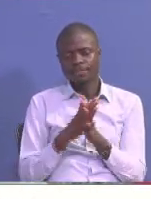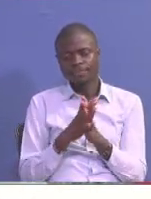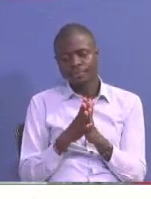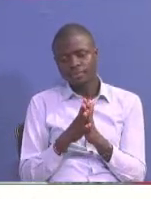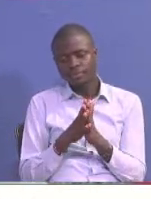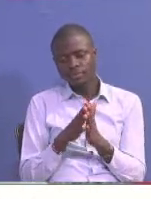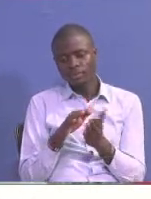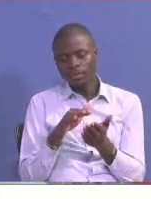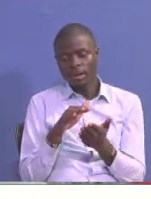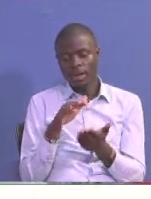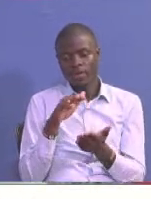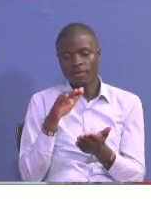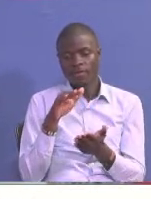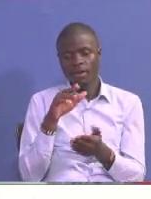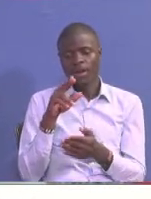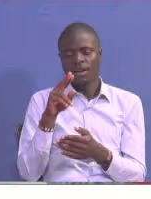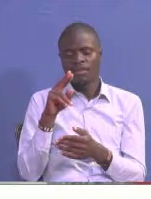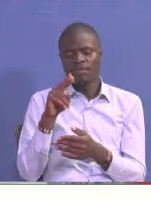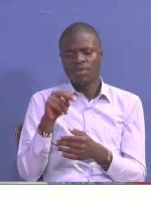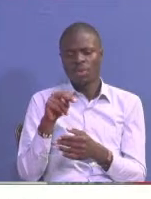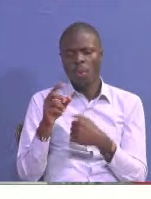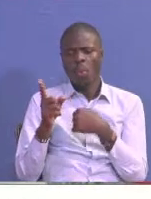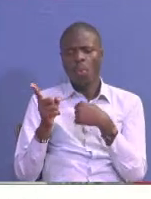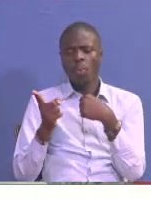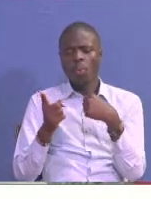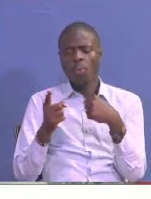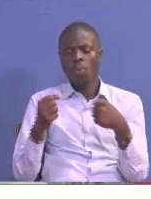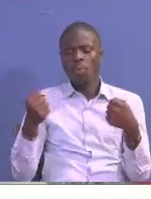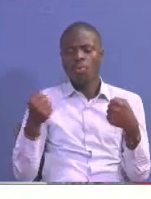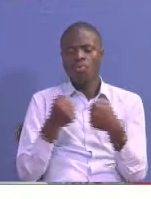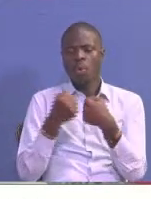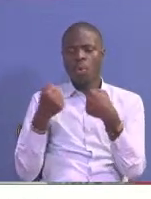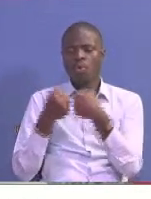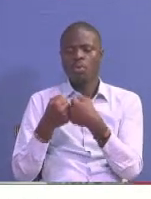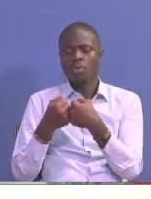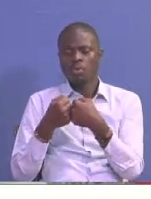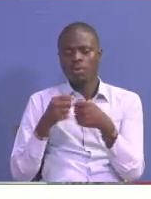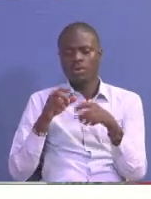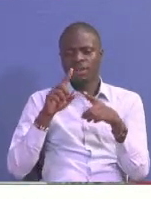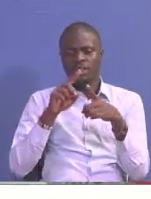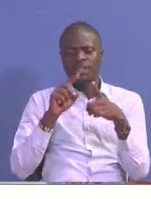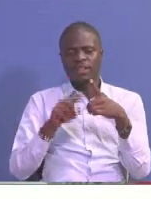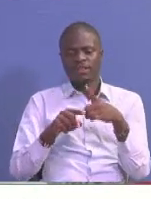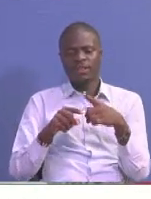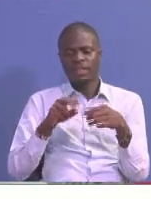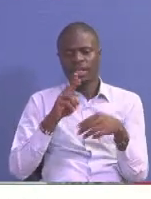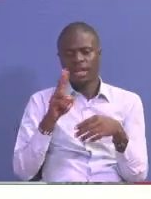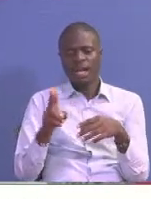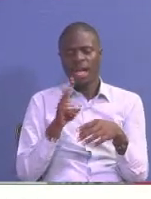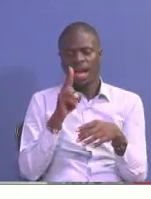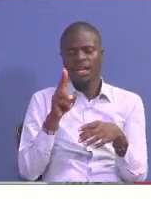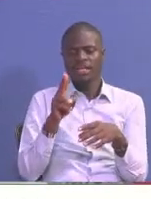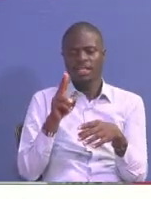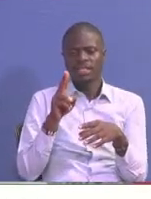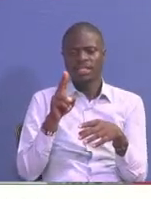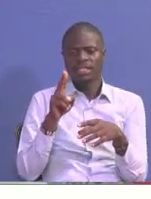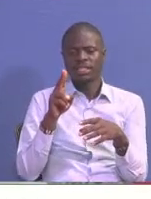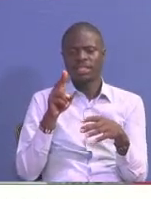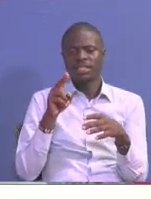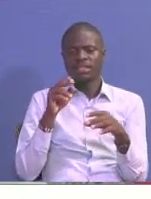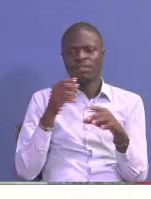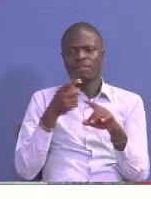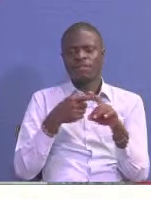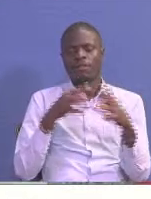There is no war dividing us from innovators in Europe, North America,